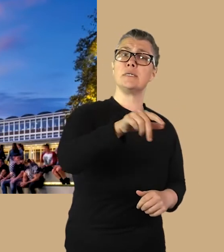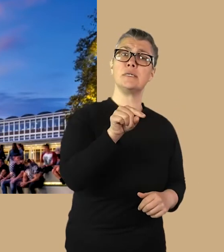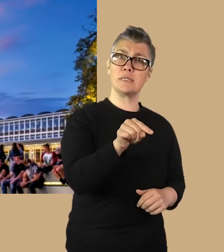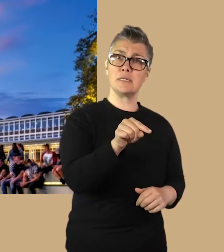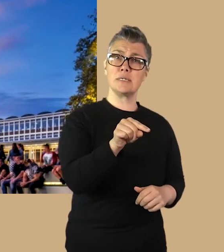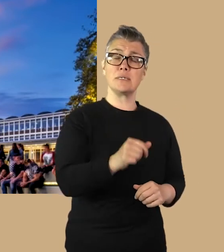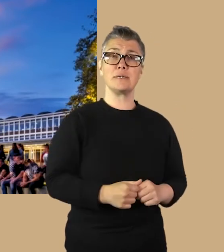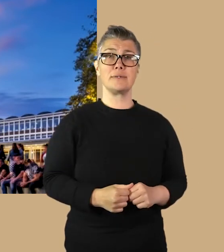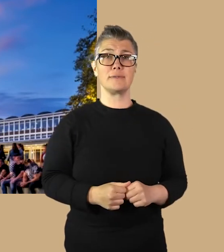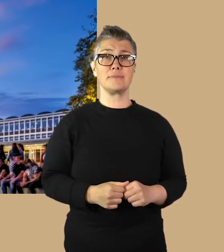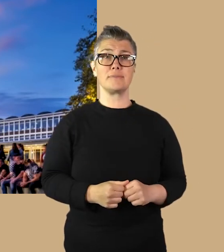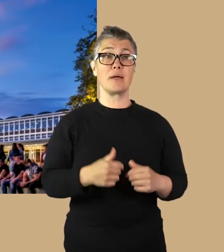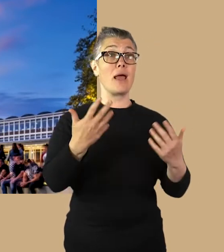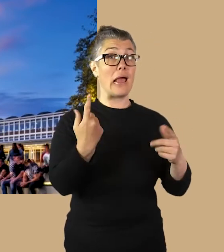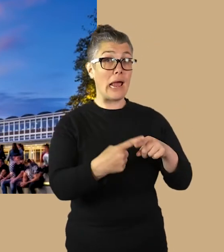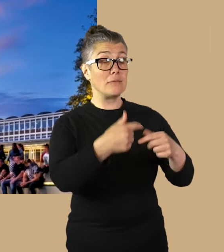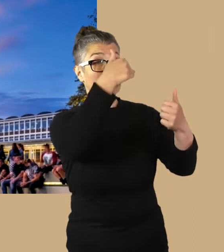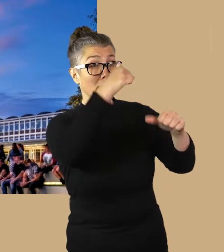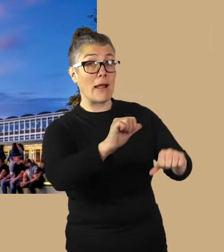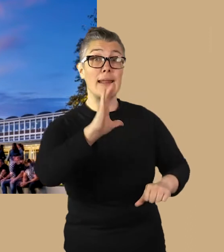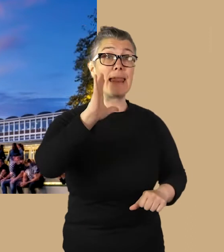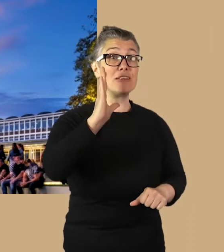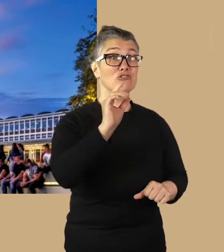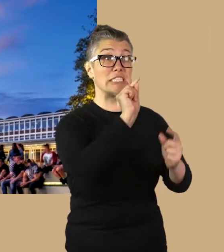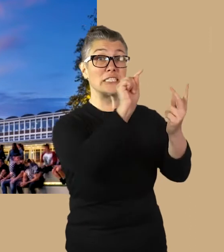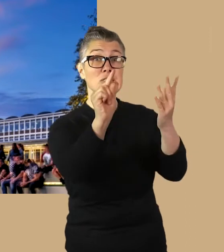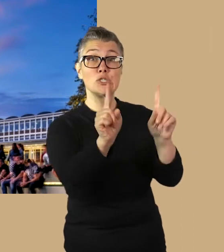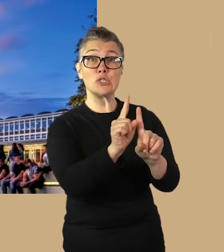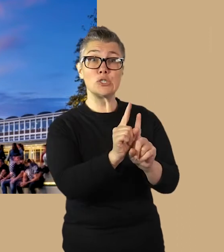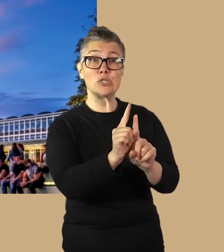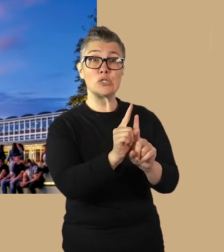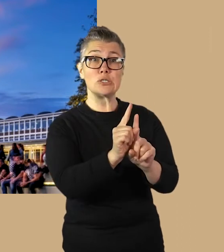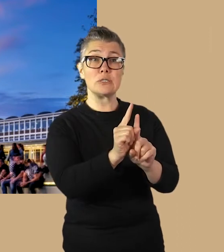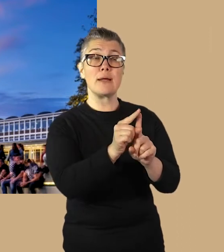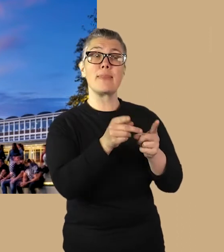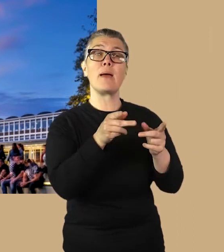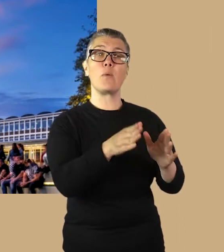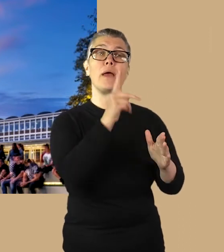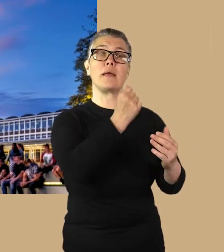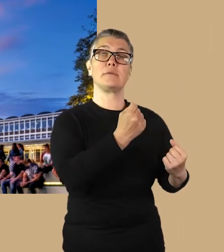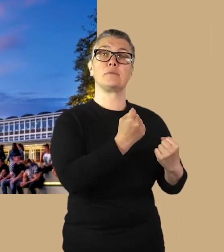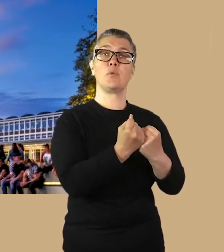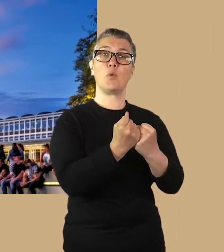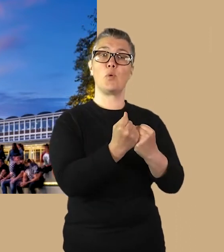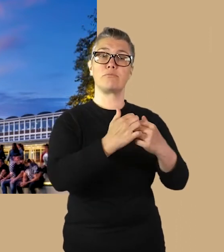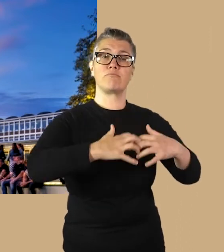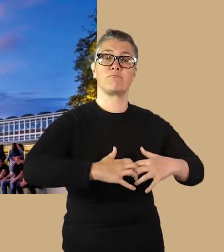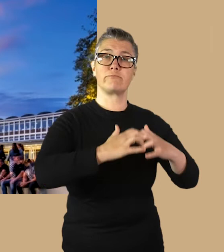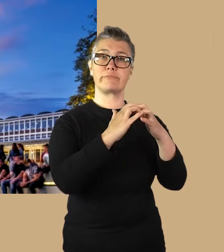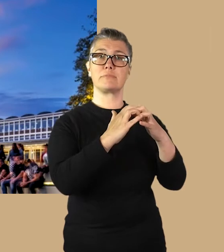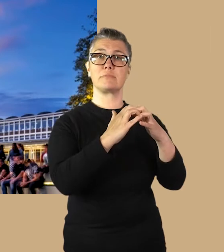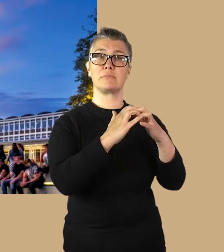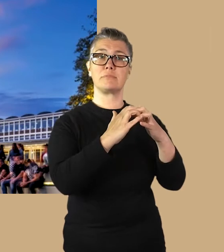grounds, get to know the actual lecturers, and that way the actual support structures, and also having